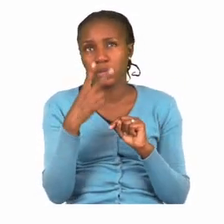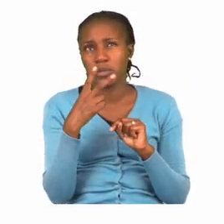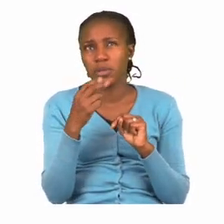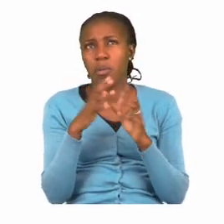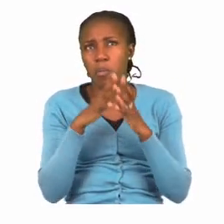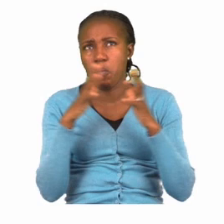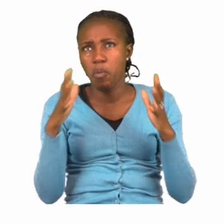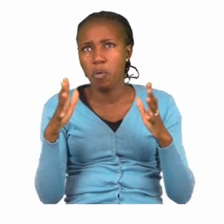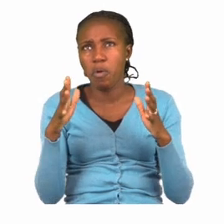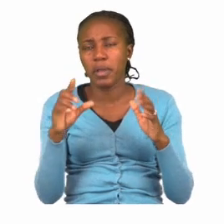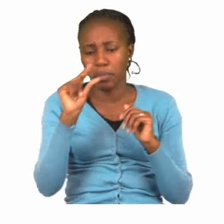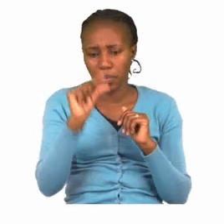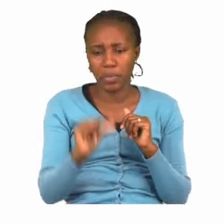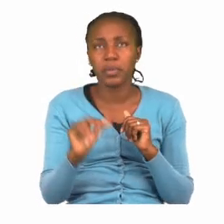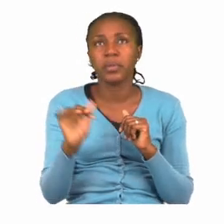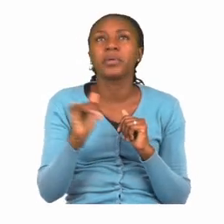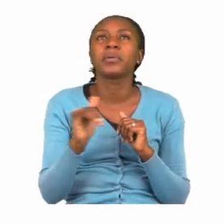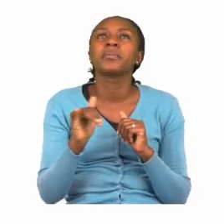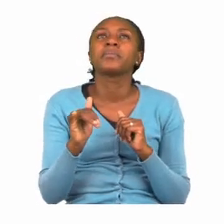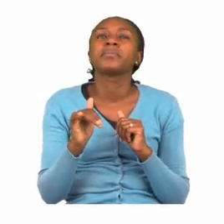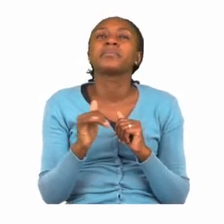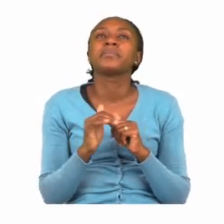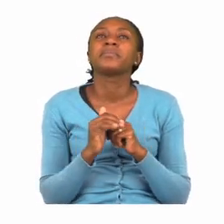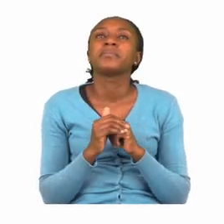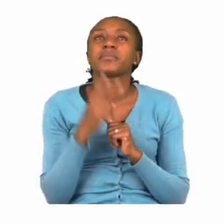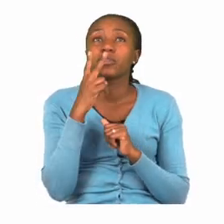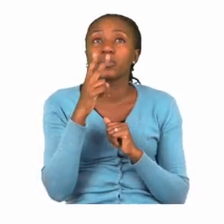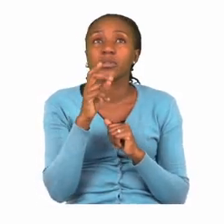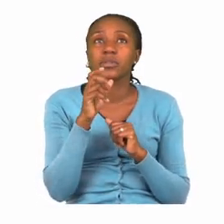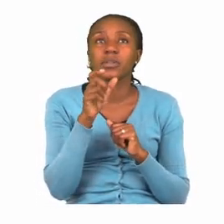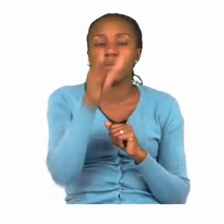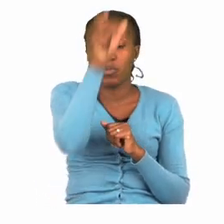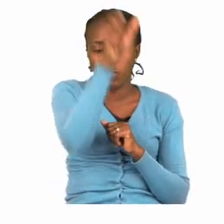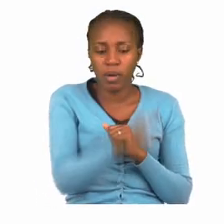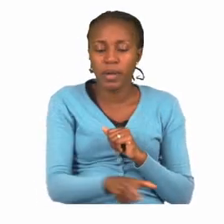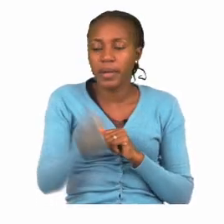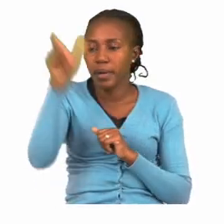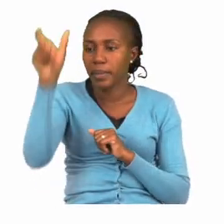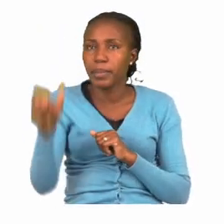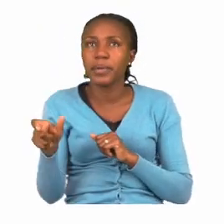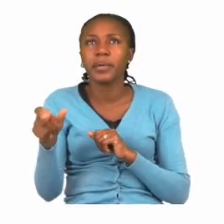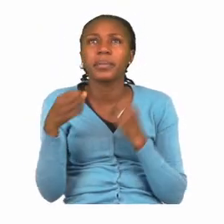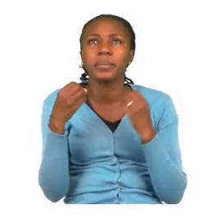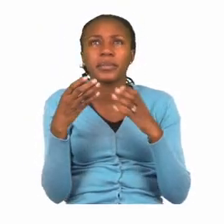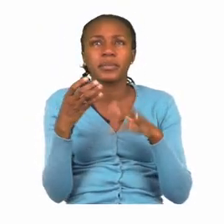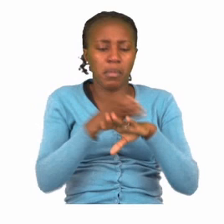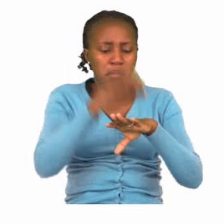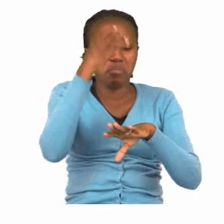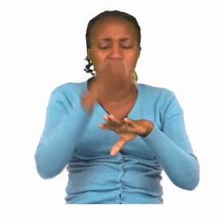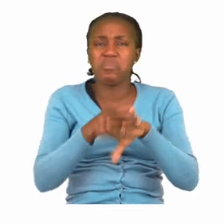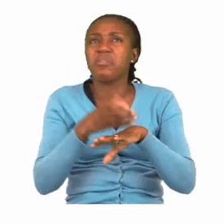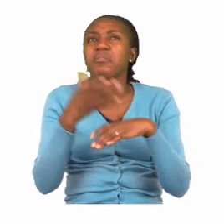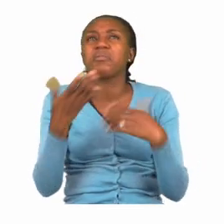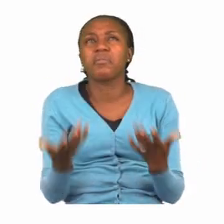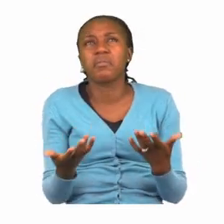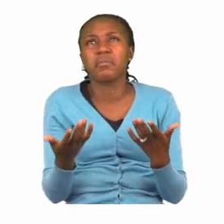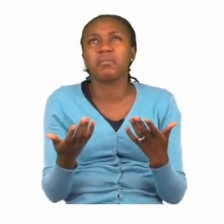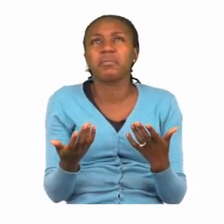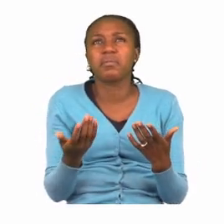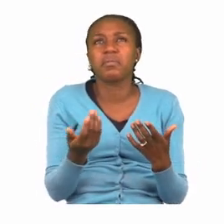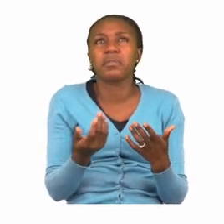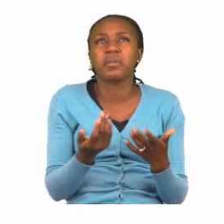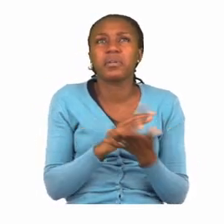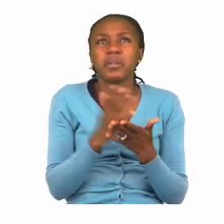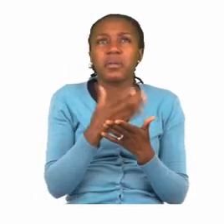the page you will see a lot of containers, and in each container you will either have